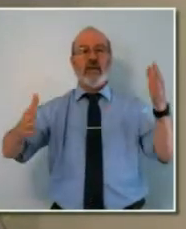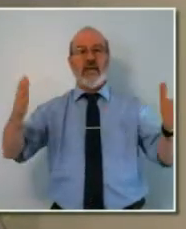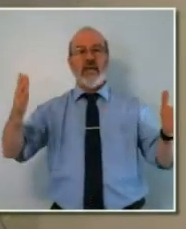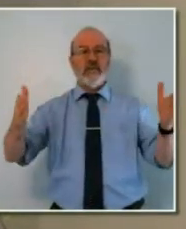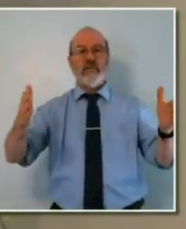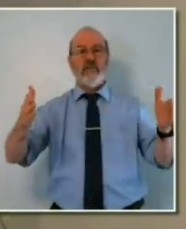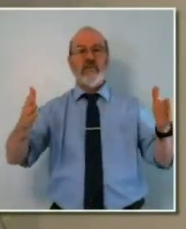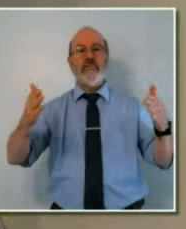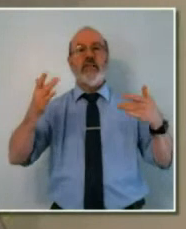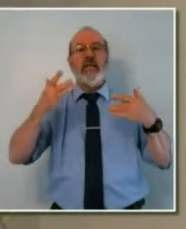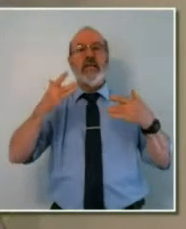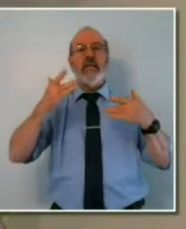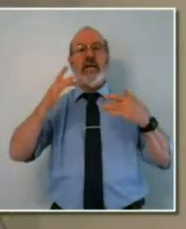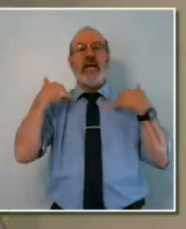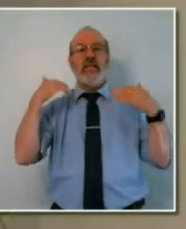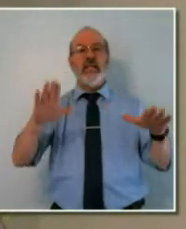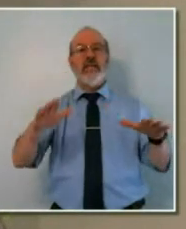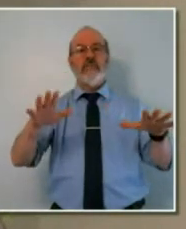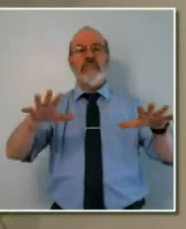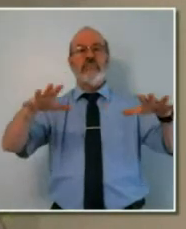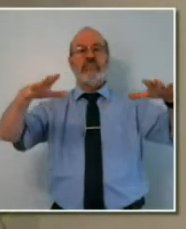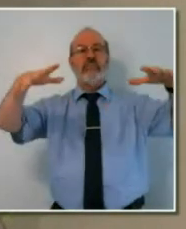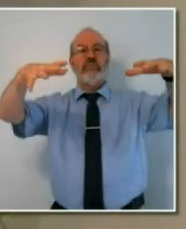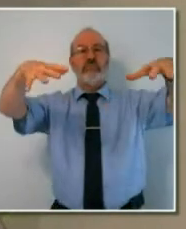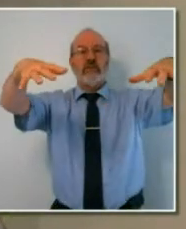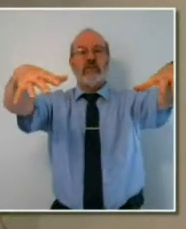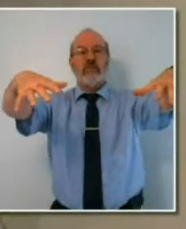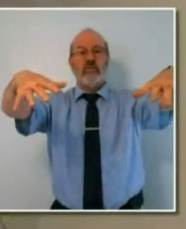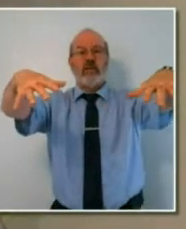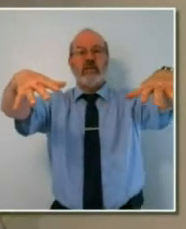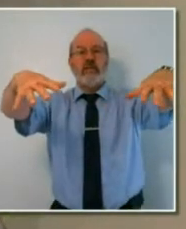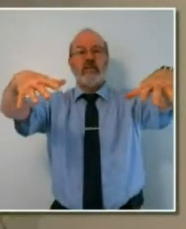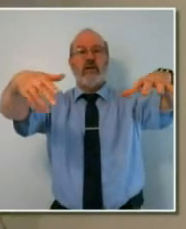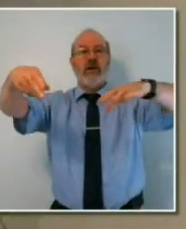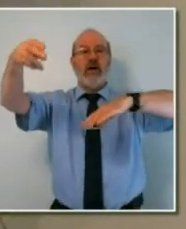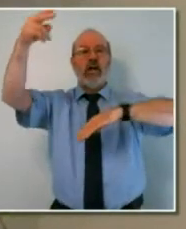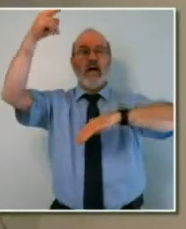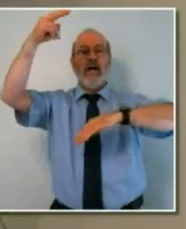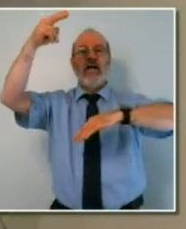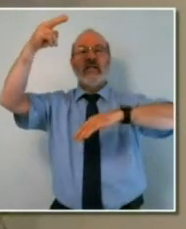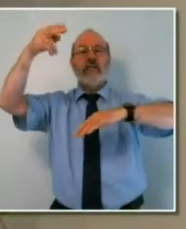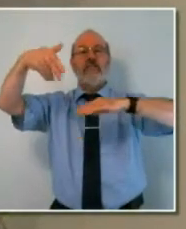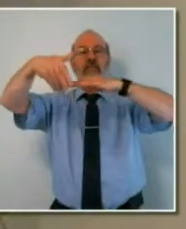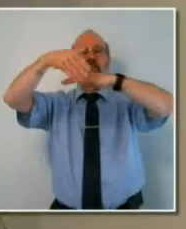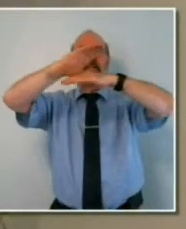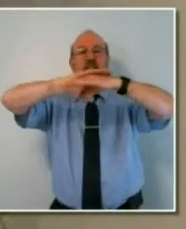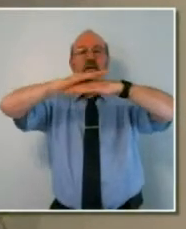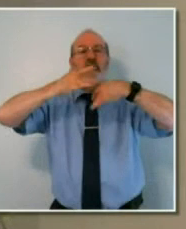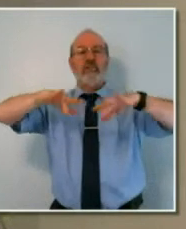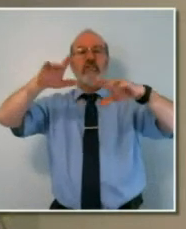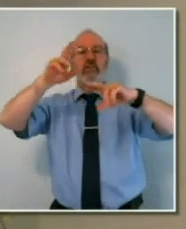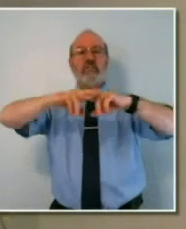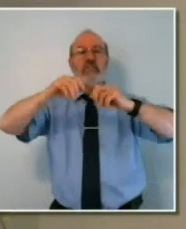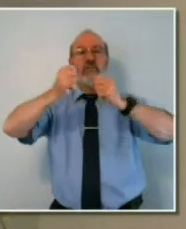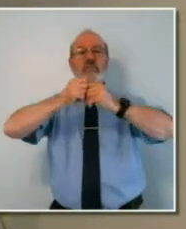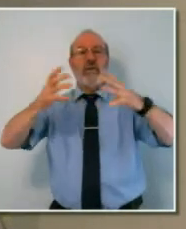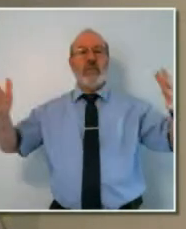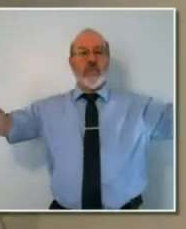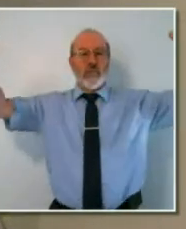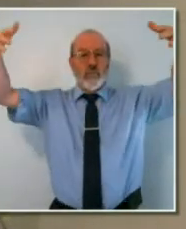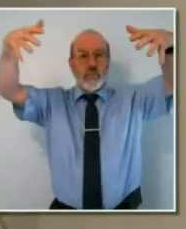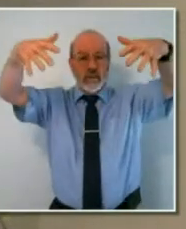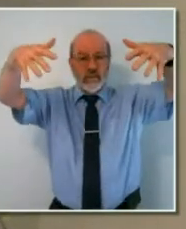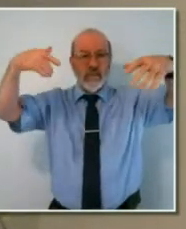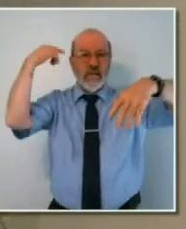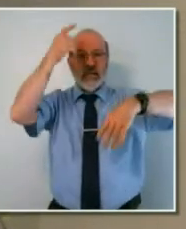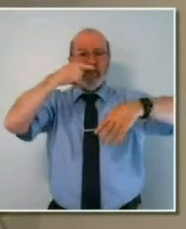the cherubims shall stretch forth their wings on high, covering the mercy seat with their wings, and their faces